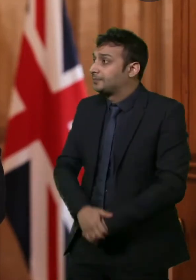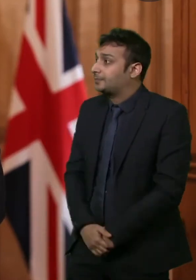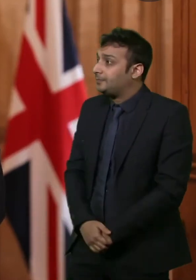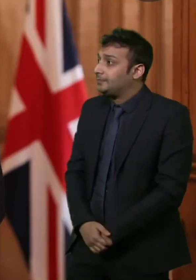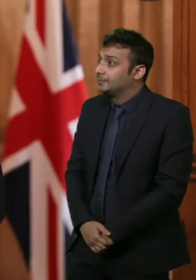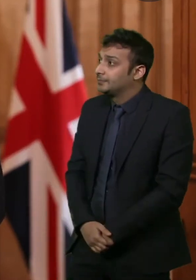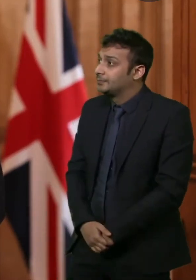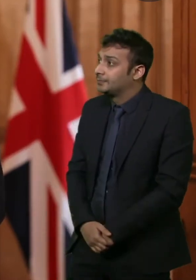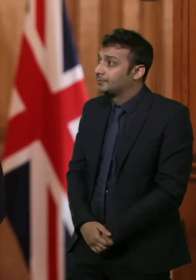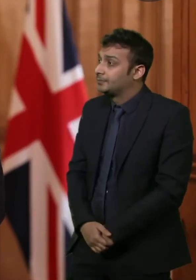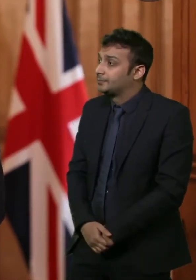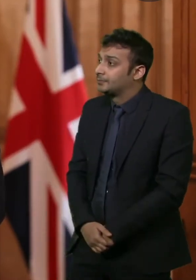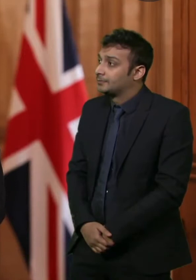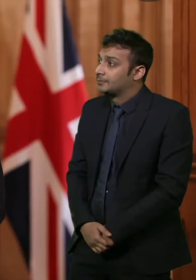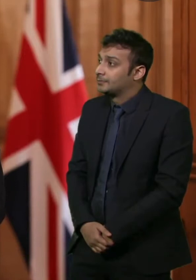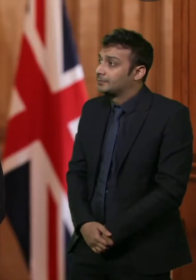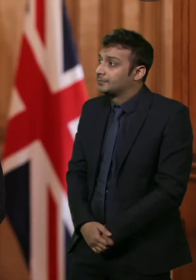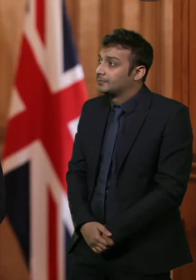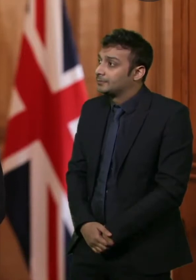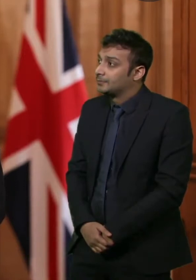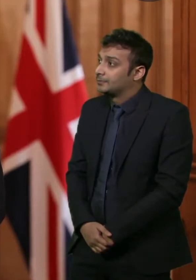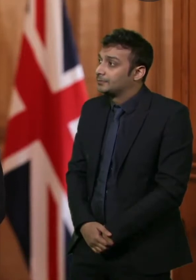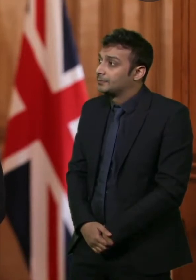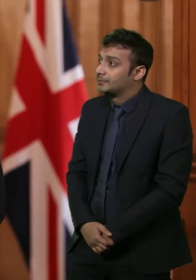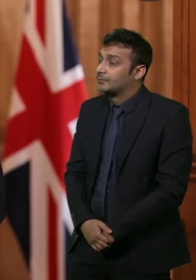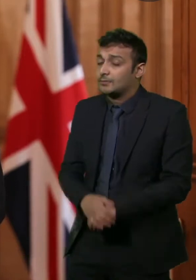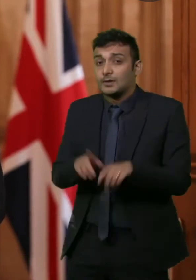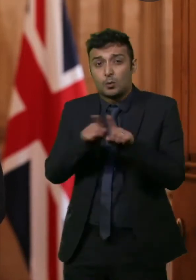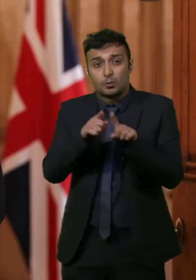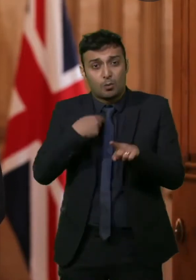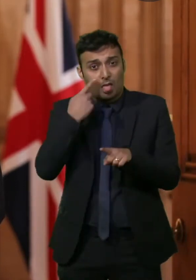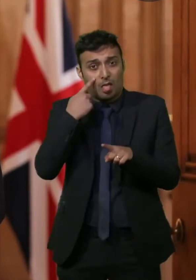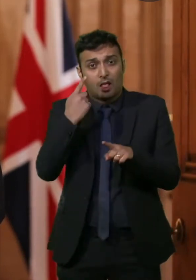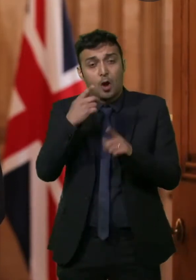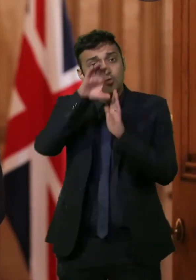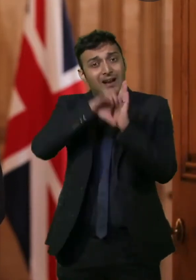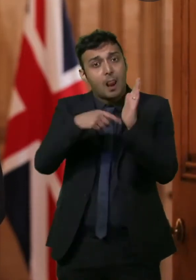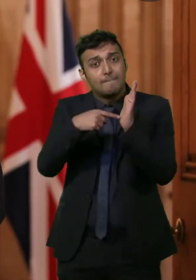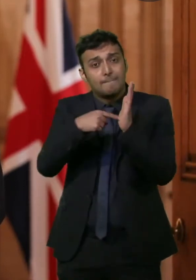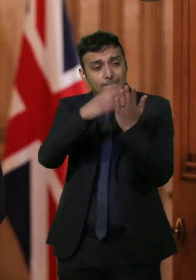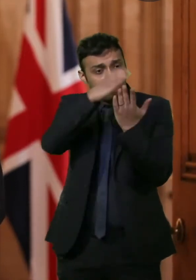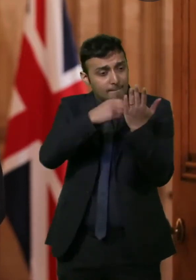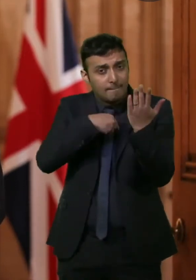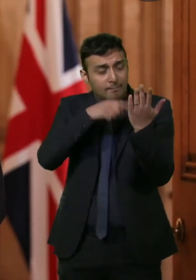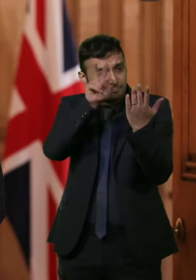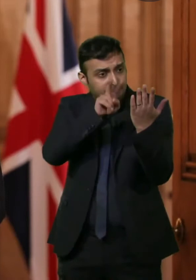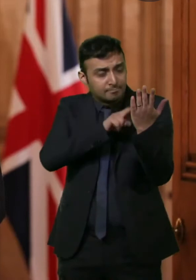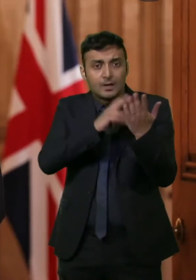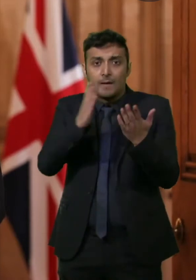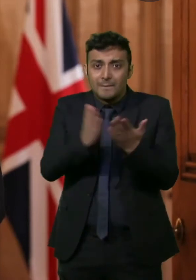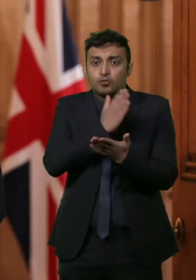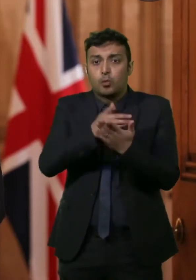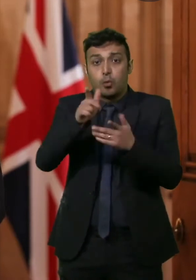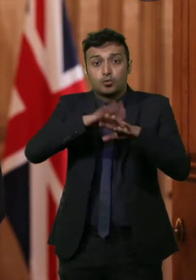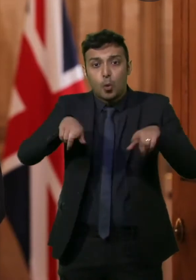the whole curriculum, making sure that we do as much as we can to give kids the opportunities that they need. So a